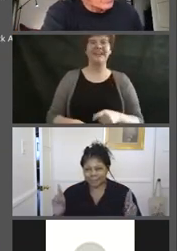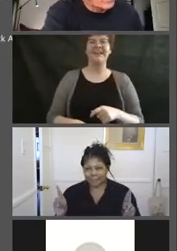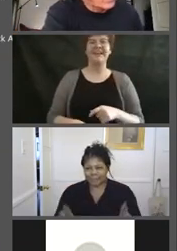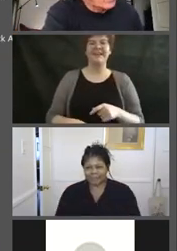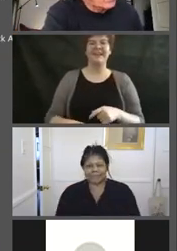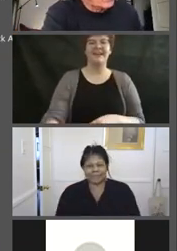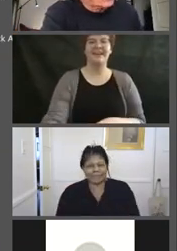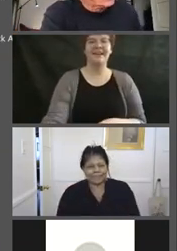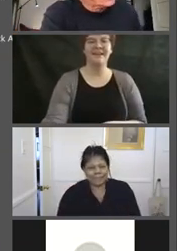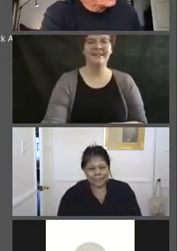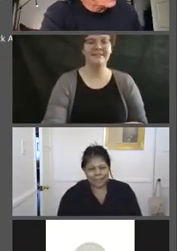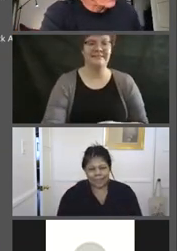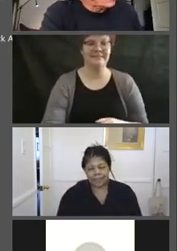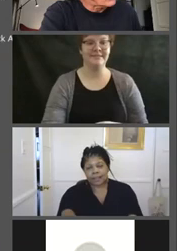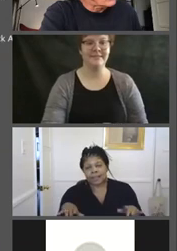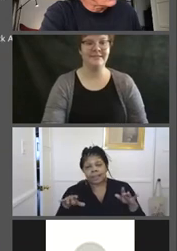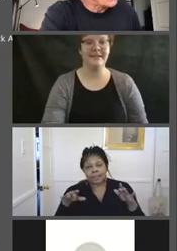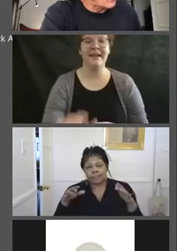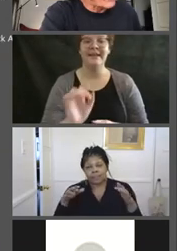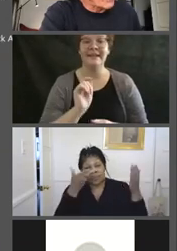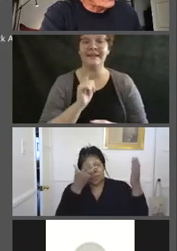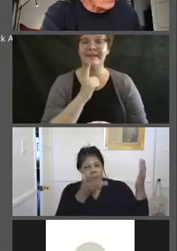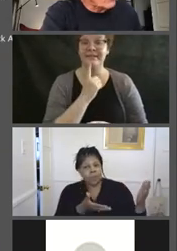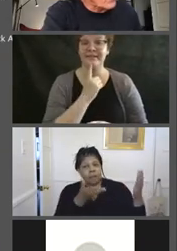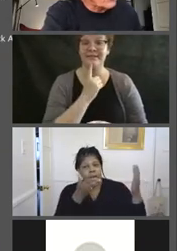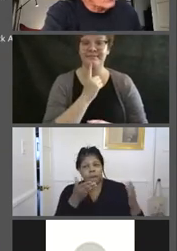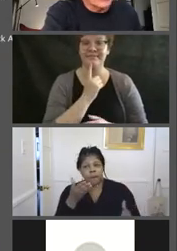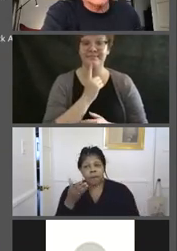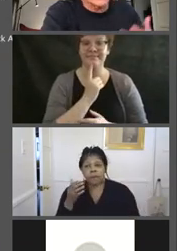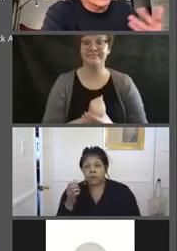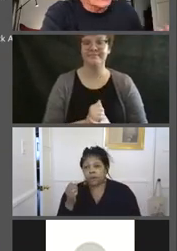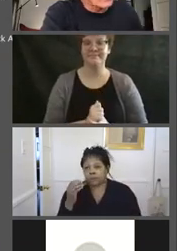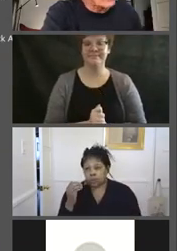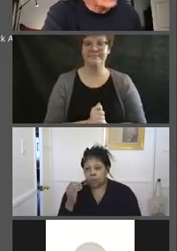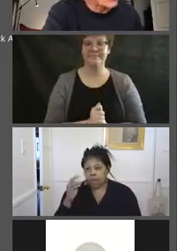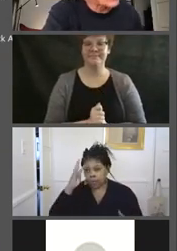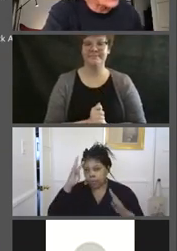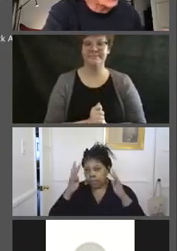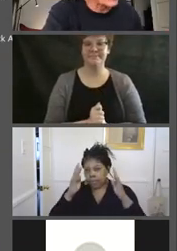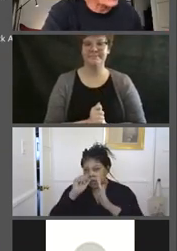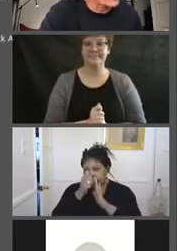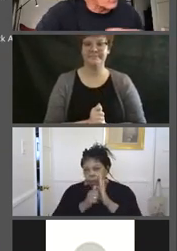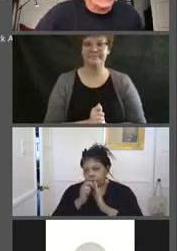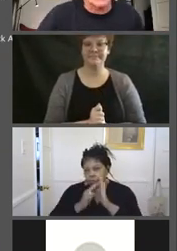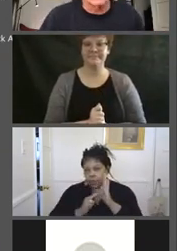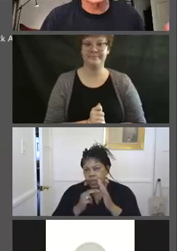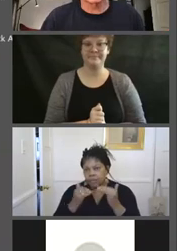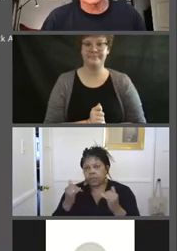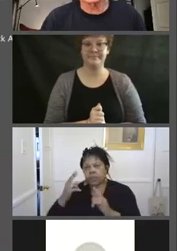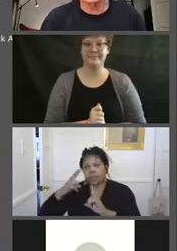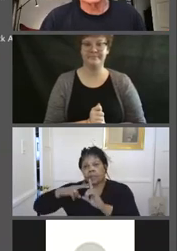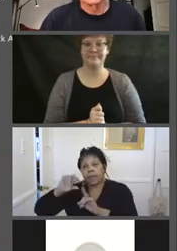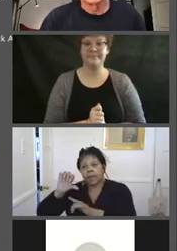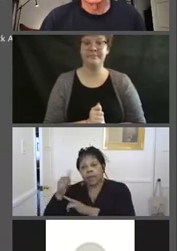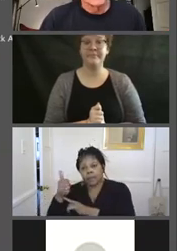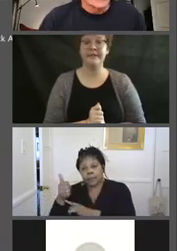indefinitely. So there we go. So I created the art brush. We applied another brush. Now we're going to use what are called bristle